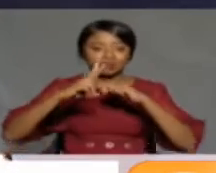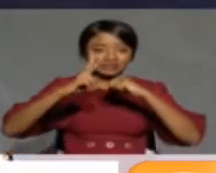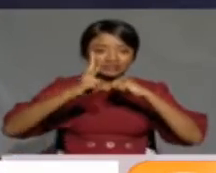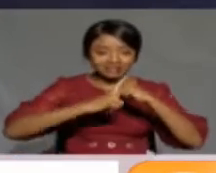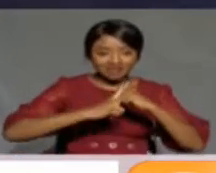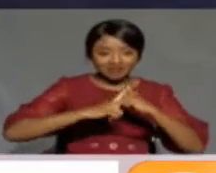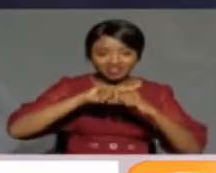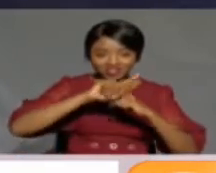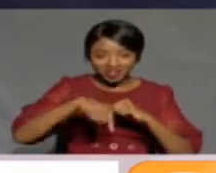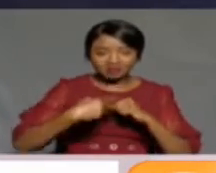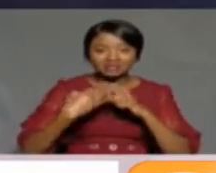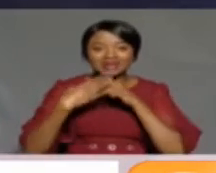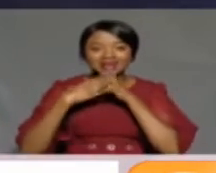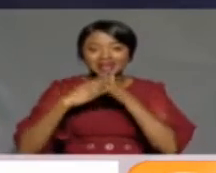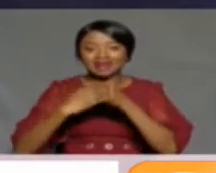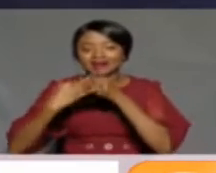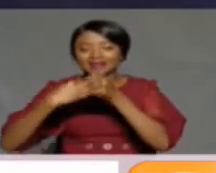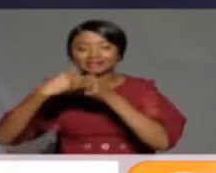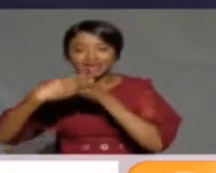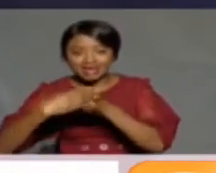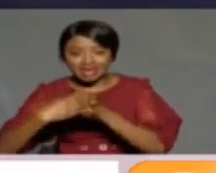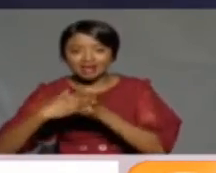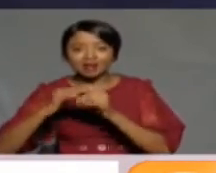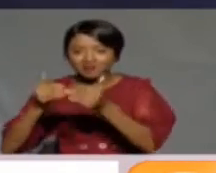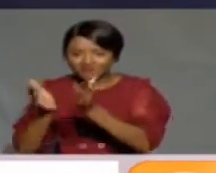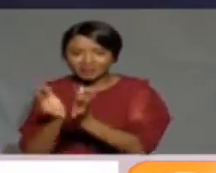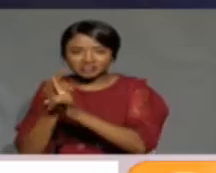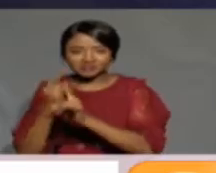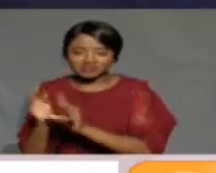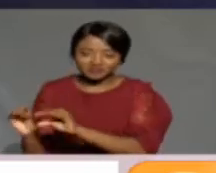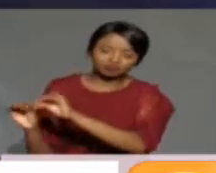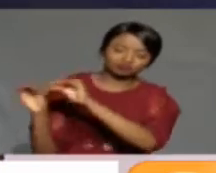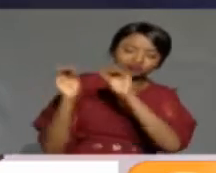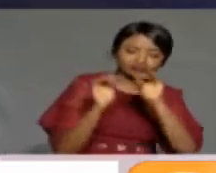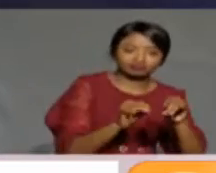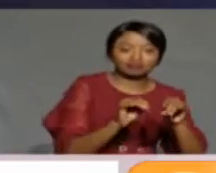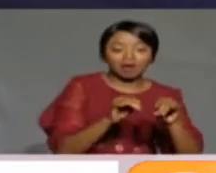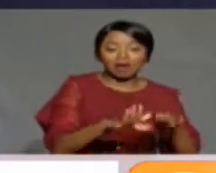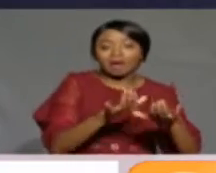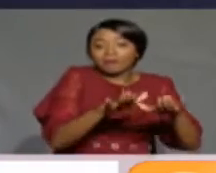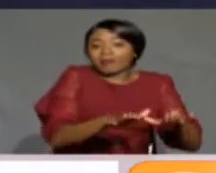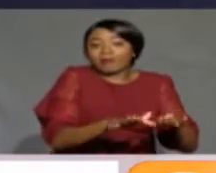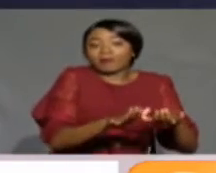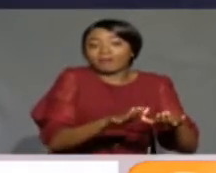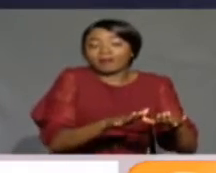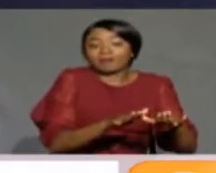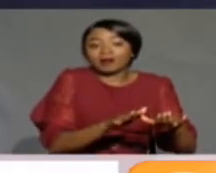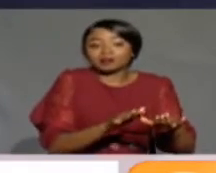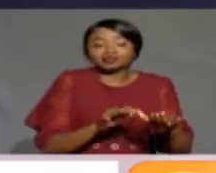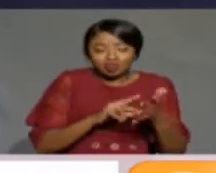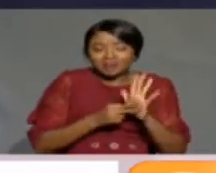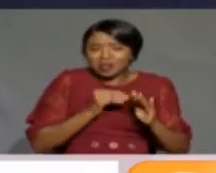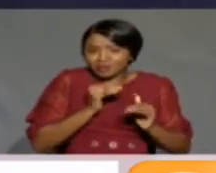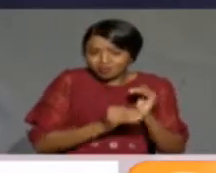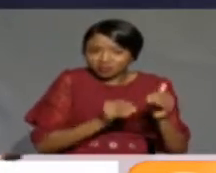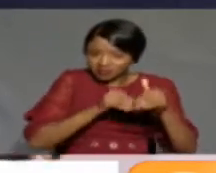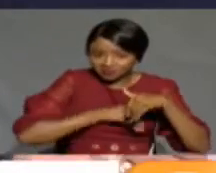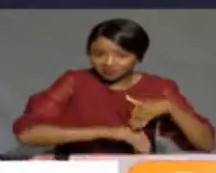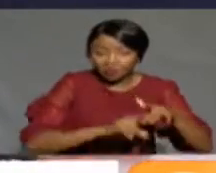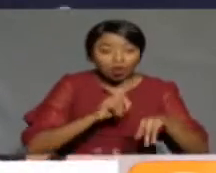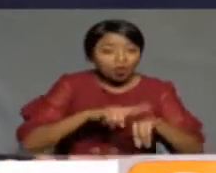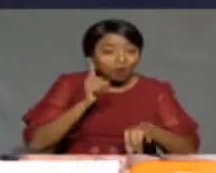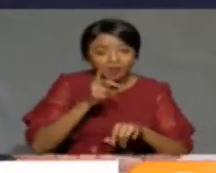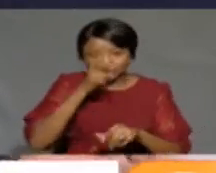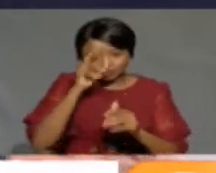7,989 people or families that are staying in the MAU. There was a process that was undertaken in the year 2010, to